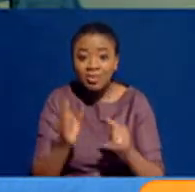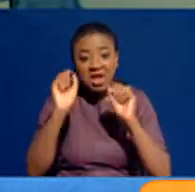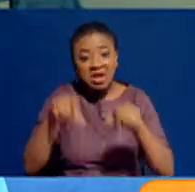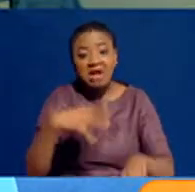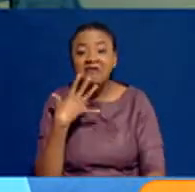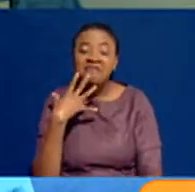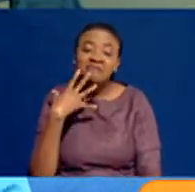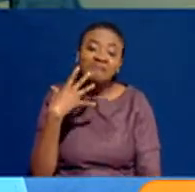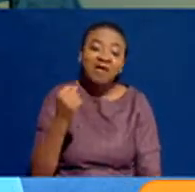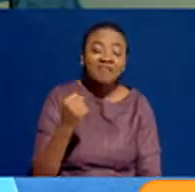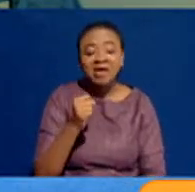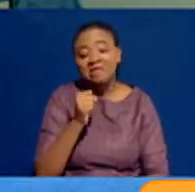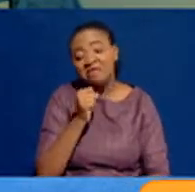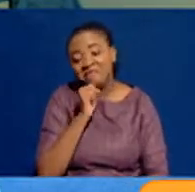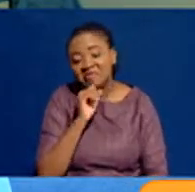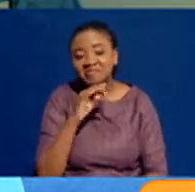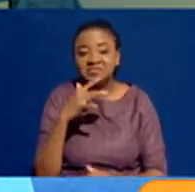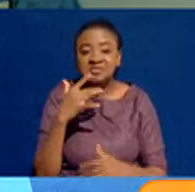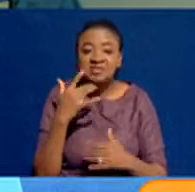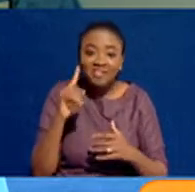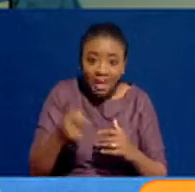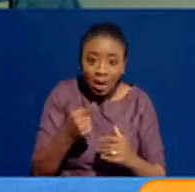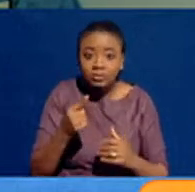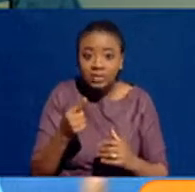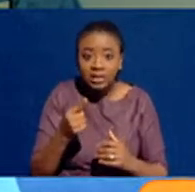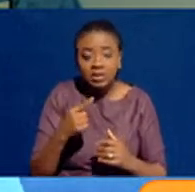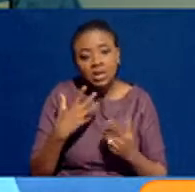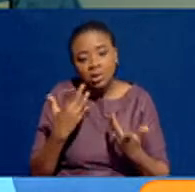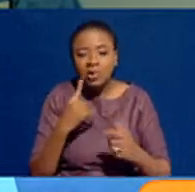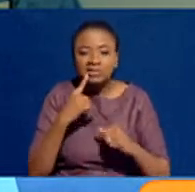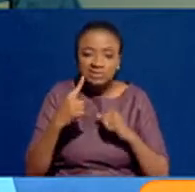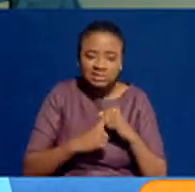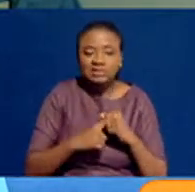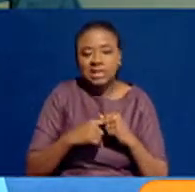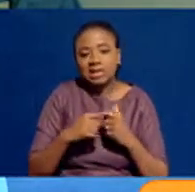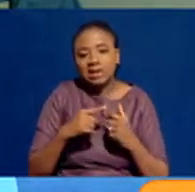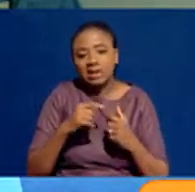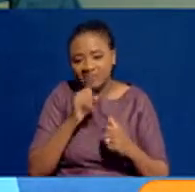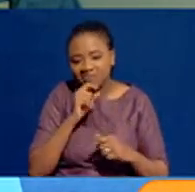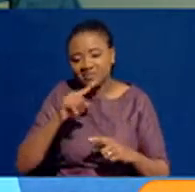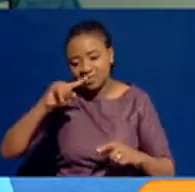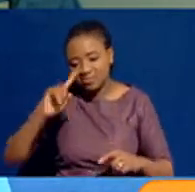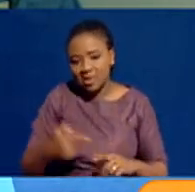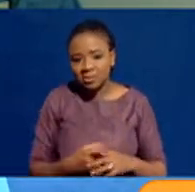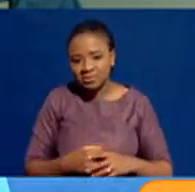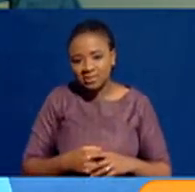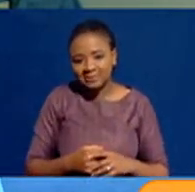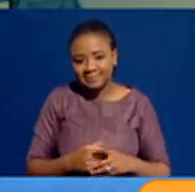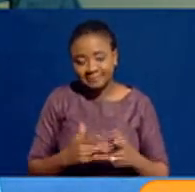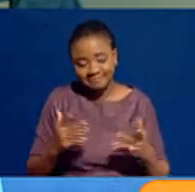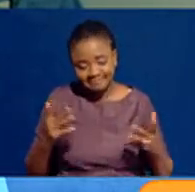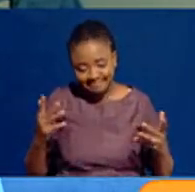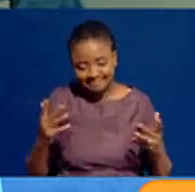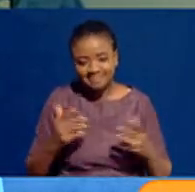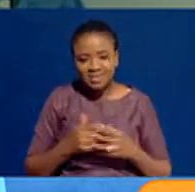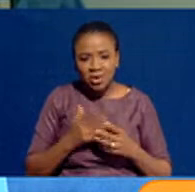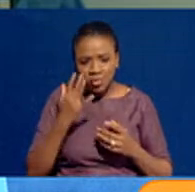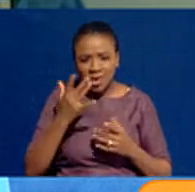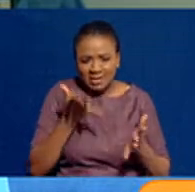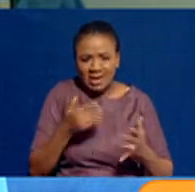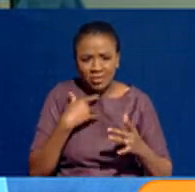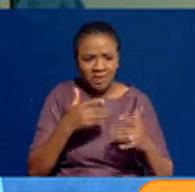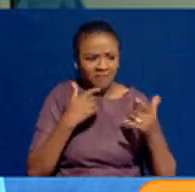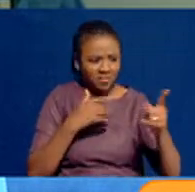to 600. And the reason is because of cooperation between the surgical teams, the industry players. You saw we used a lot of